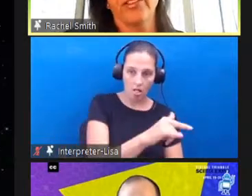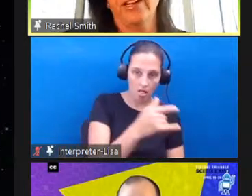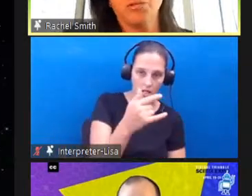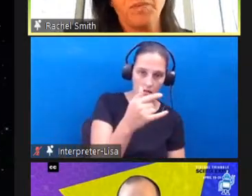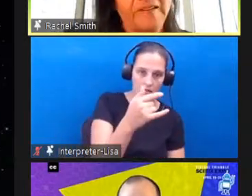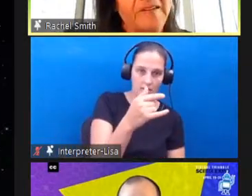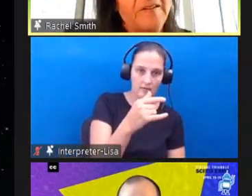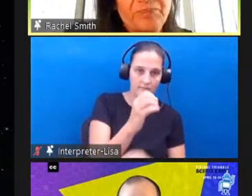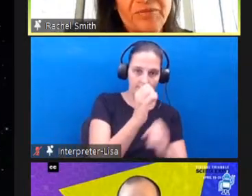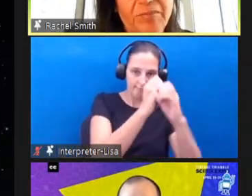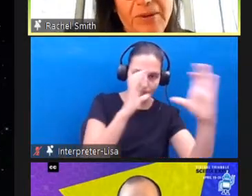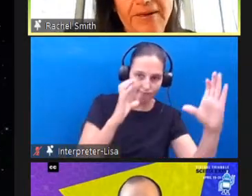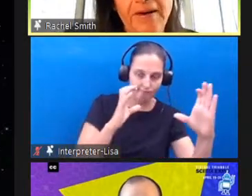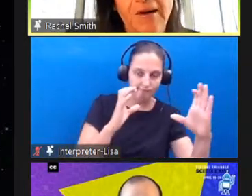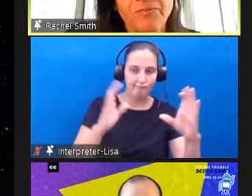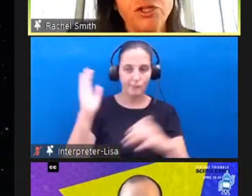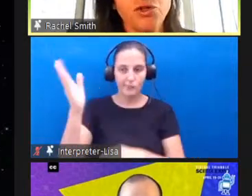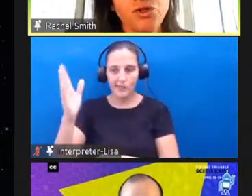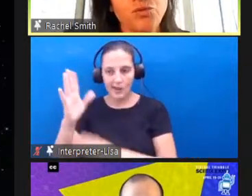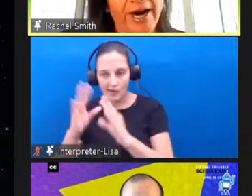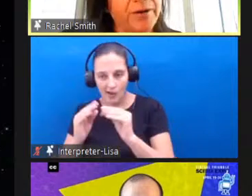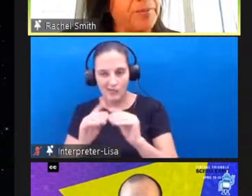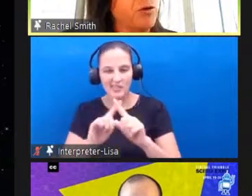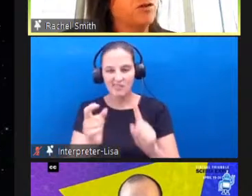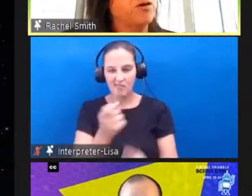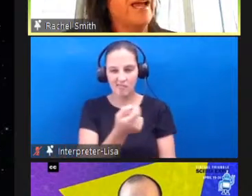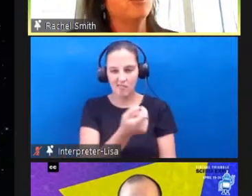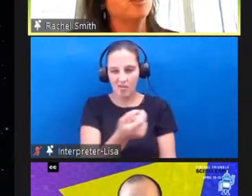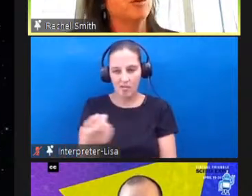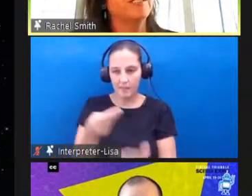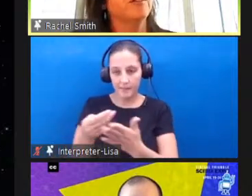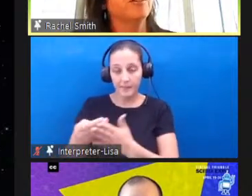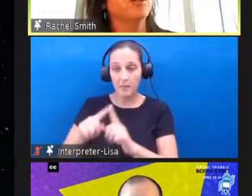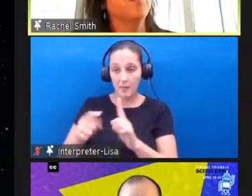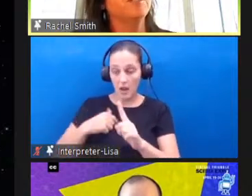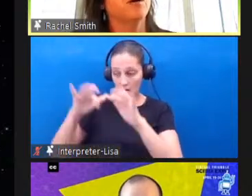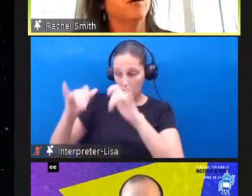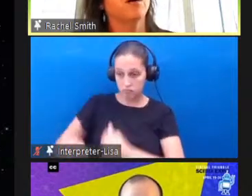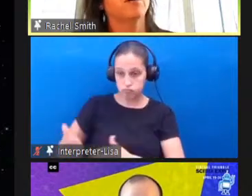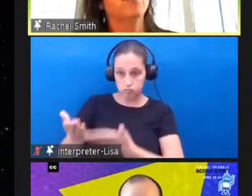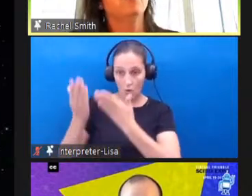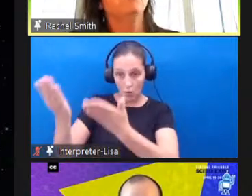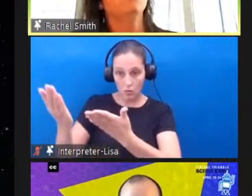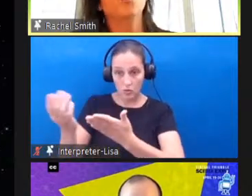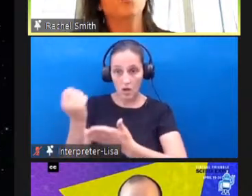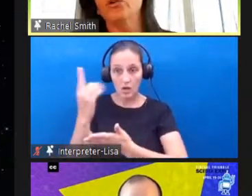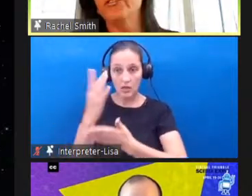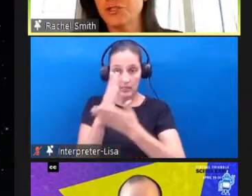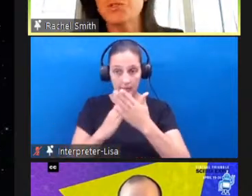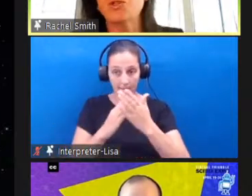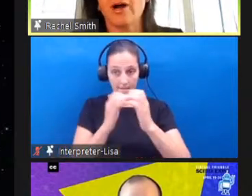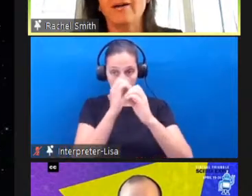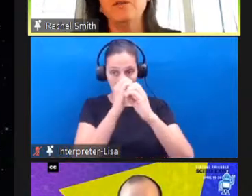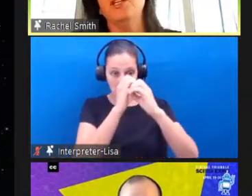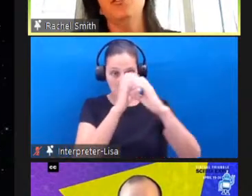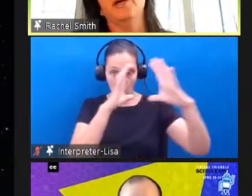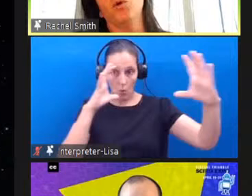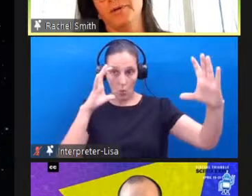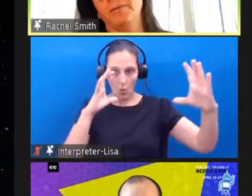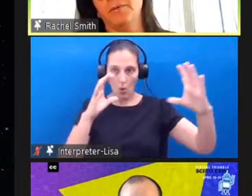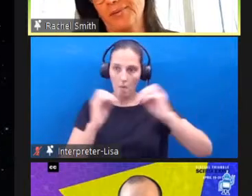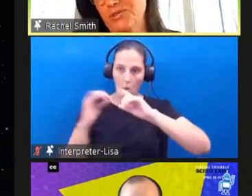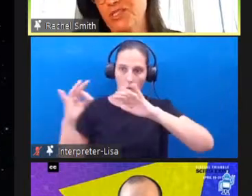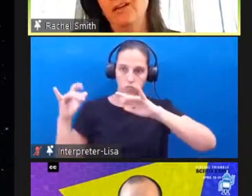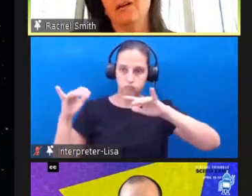other little things. But you write a proposal, and certain telescopes are more oversubscribed, meaning you get